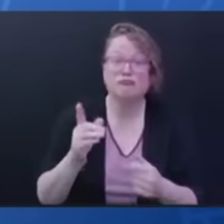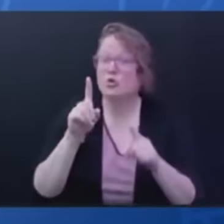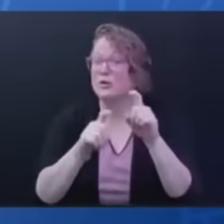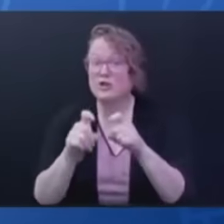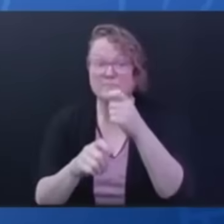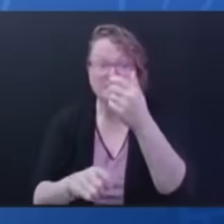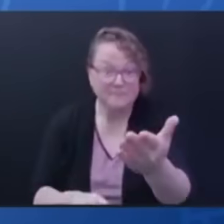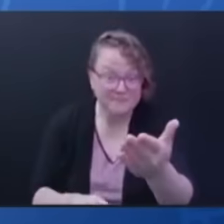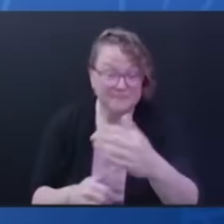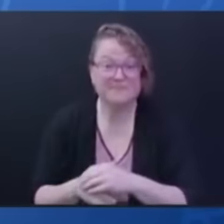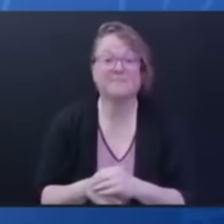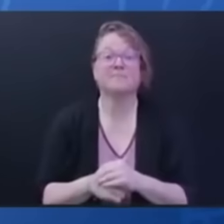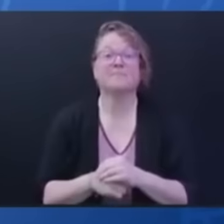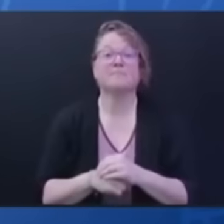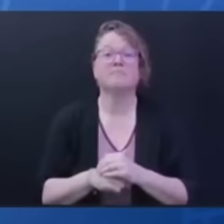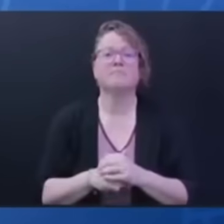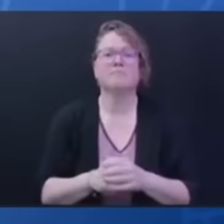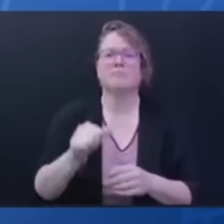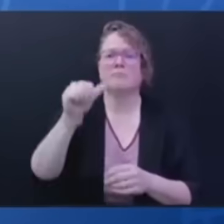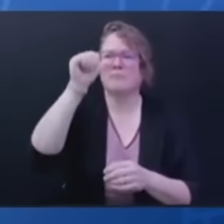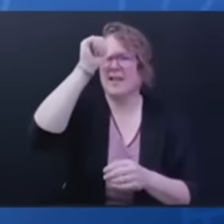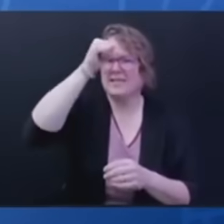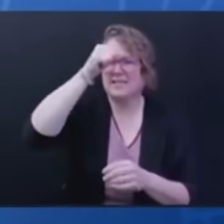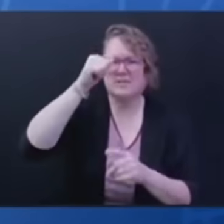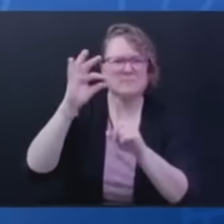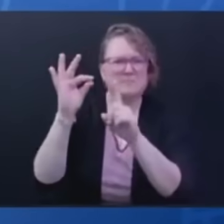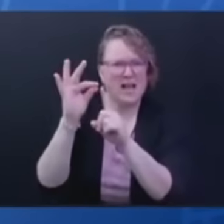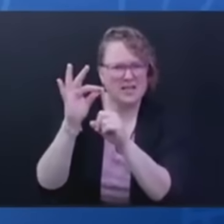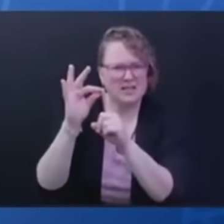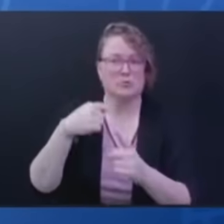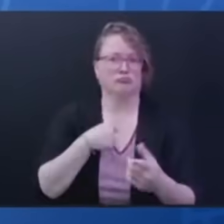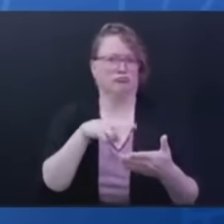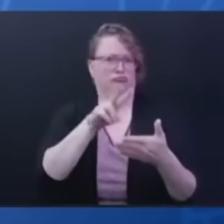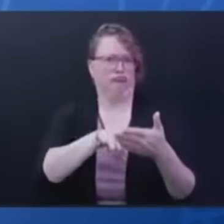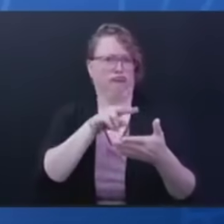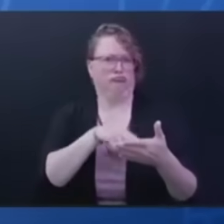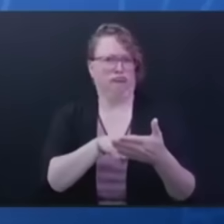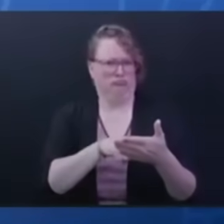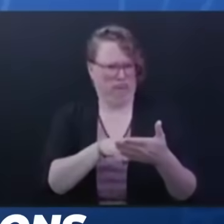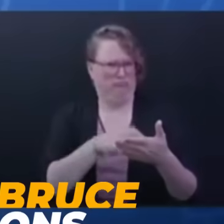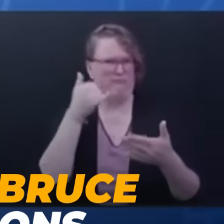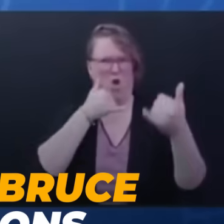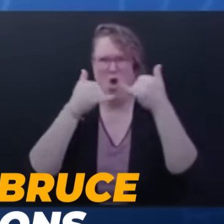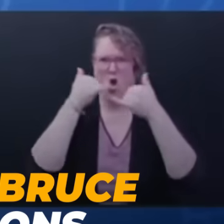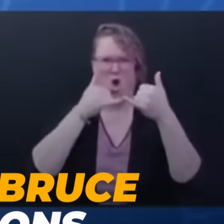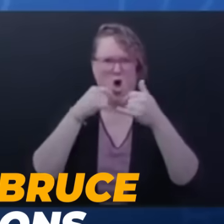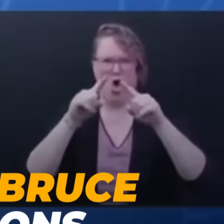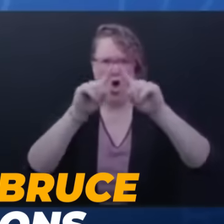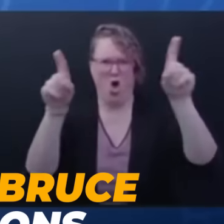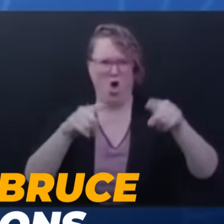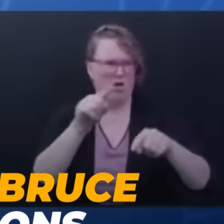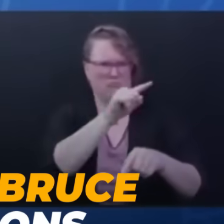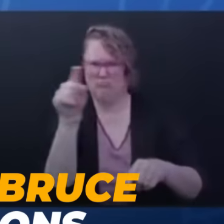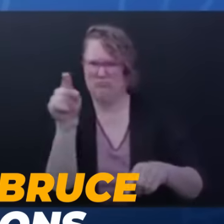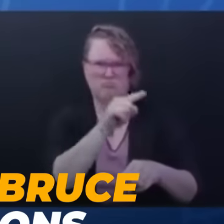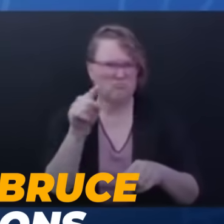India and Pakistan, I saw the readouts of the Secretary's calls, but can you give us any more details on any requests or commitments that the Secretary made